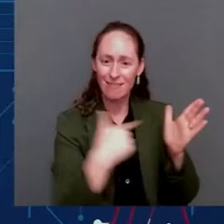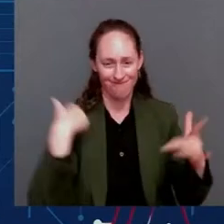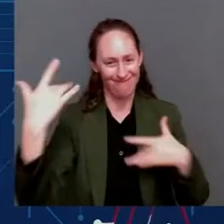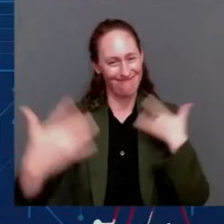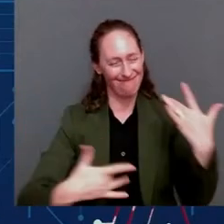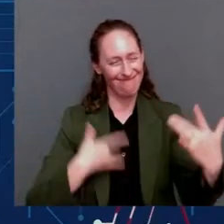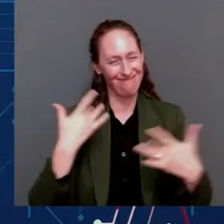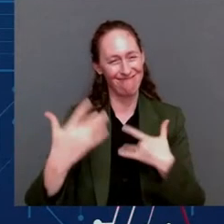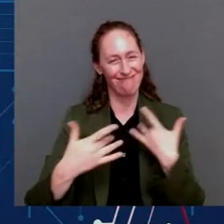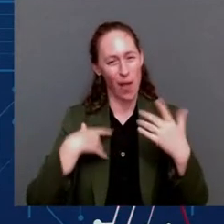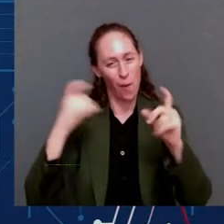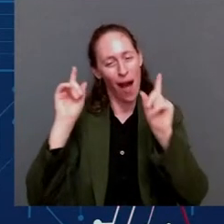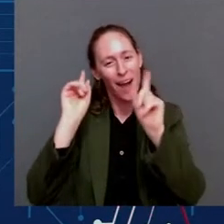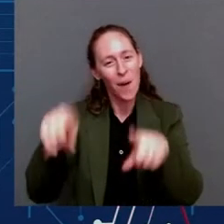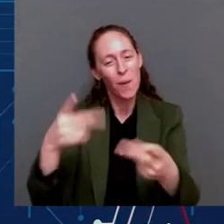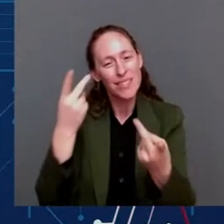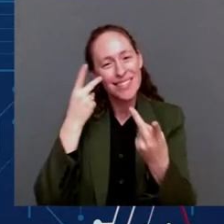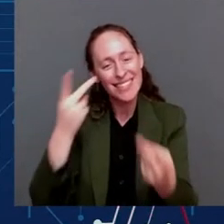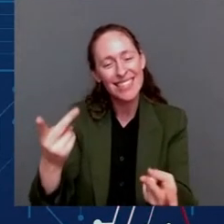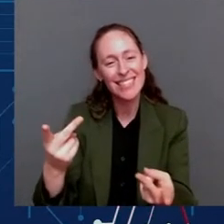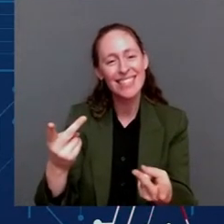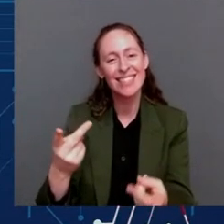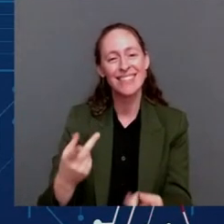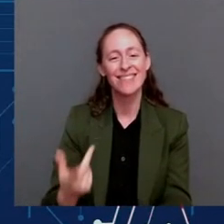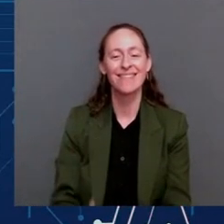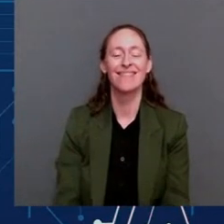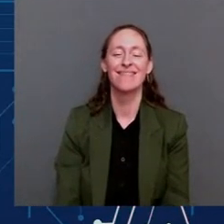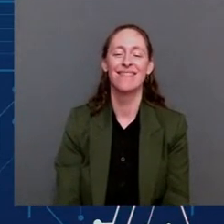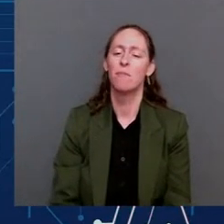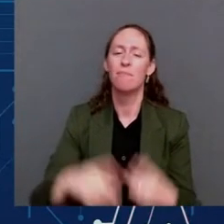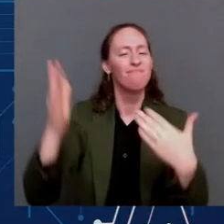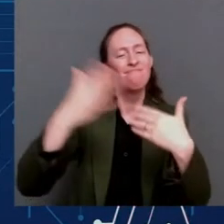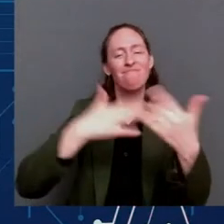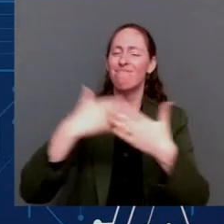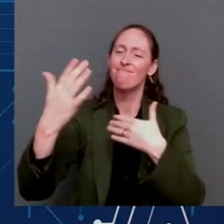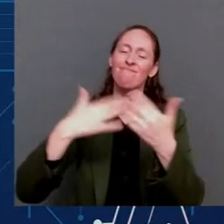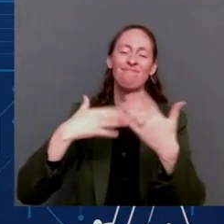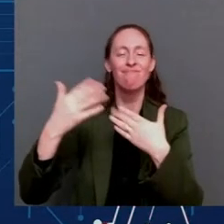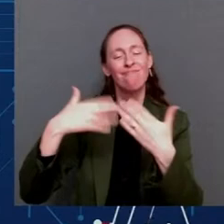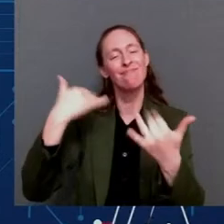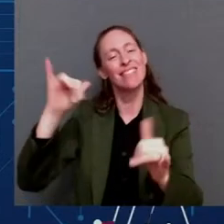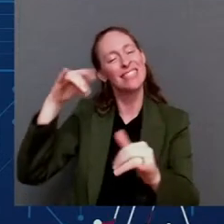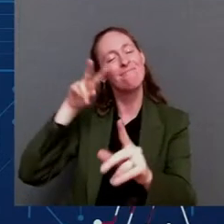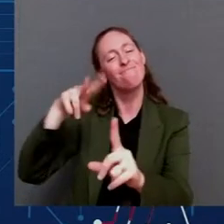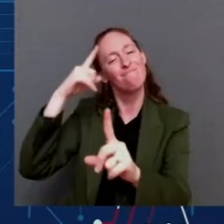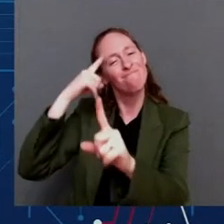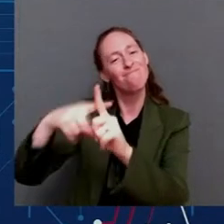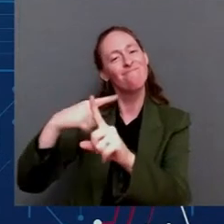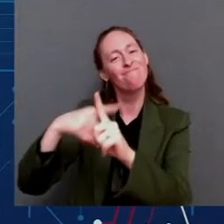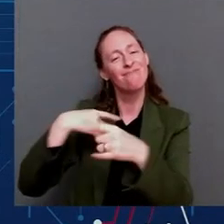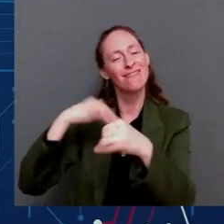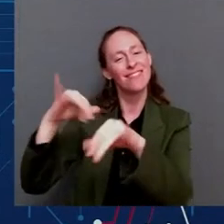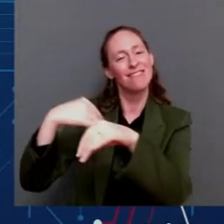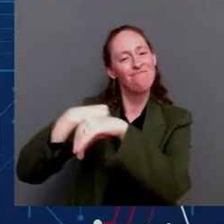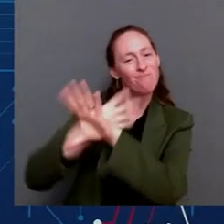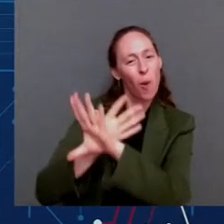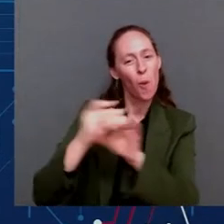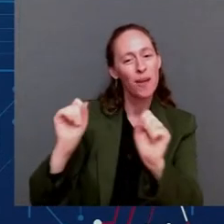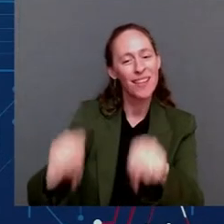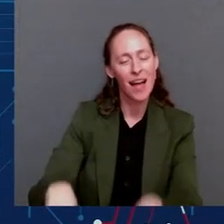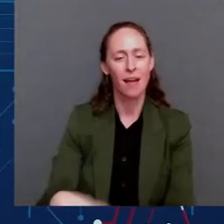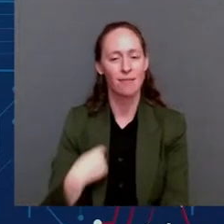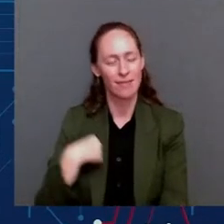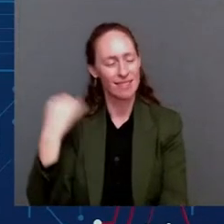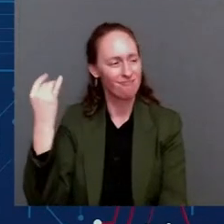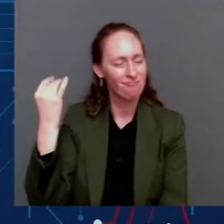to celebrate this bill, I'm reminded of what we did more than a decade ago when we rescued the American auto industry